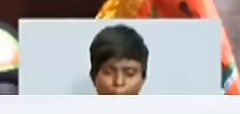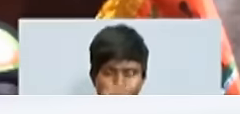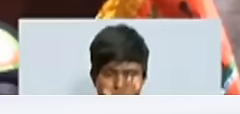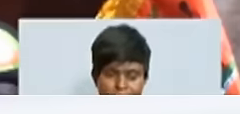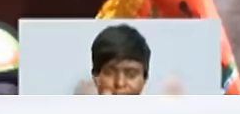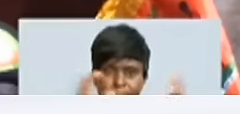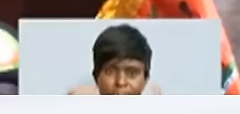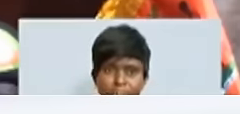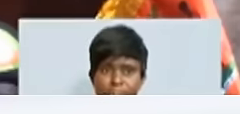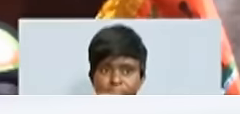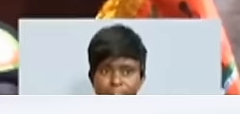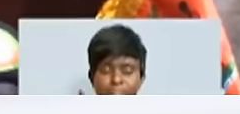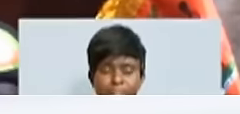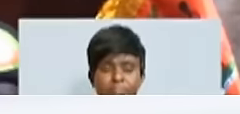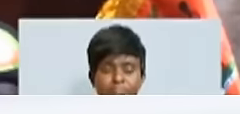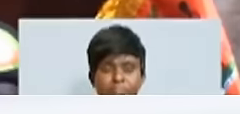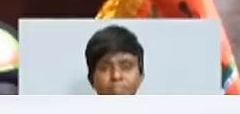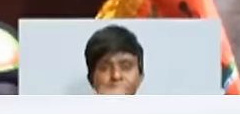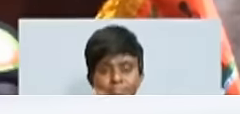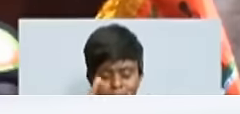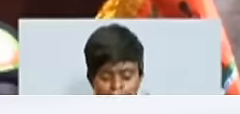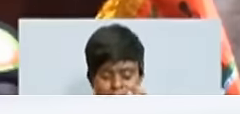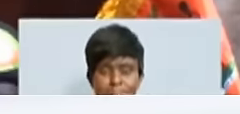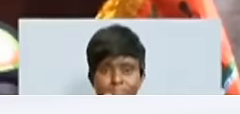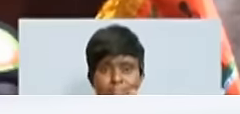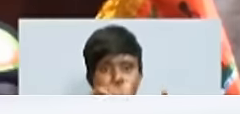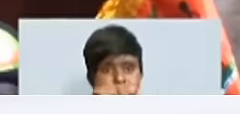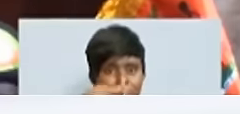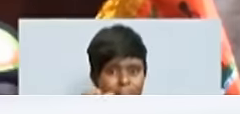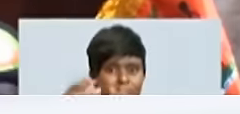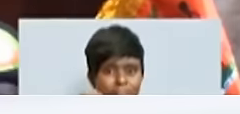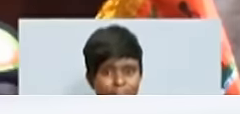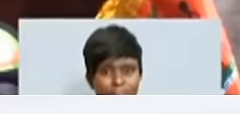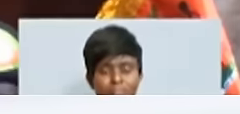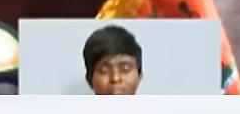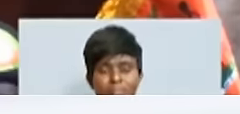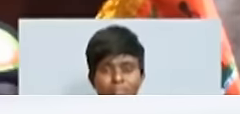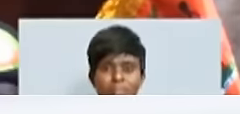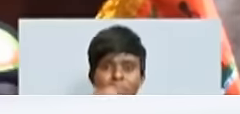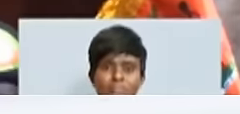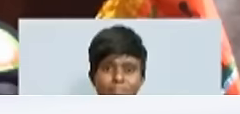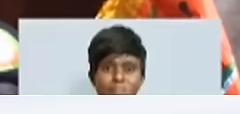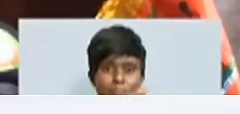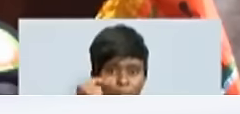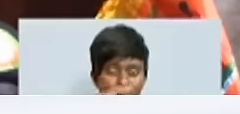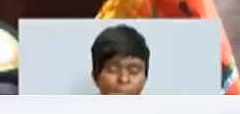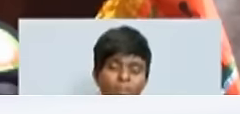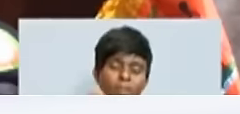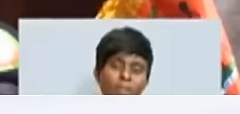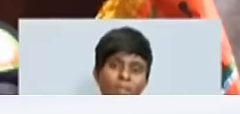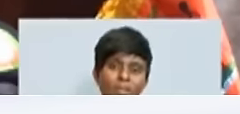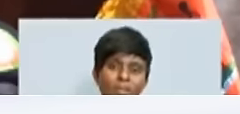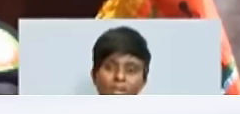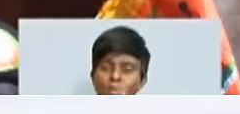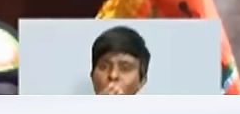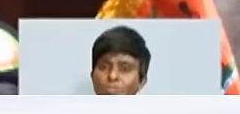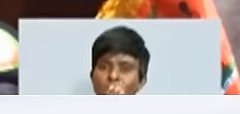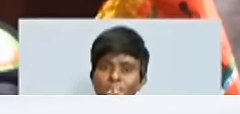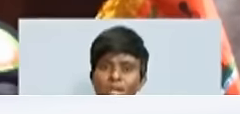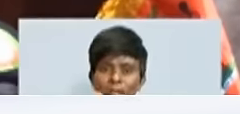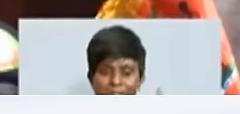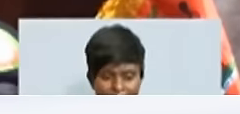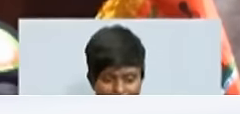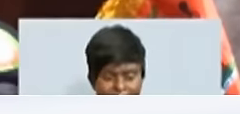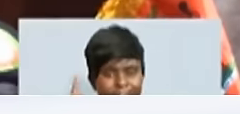our communities have increasingly become targets of vandalism and theft. Not good, not